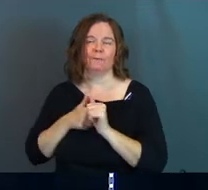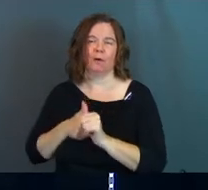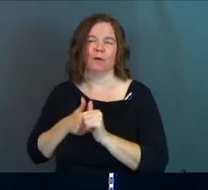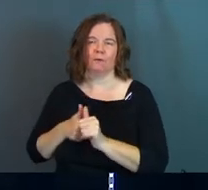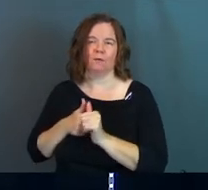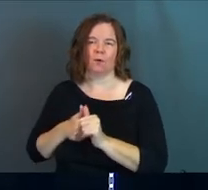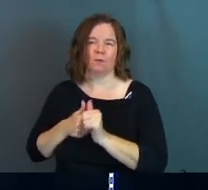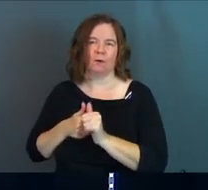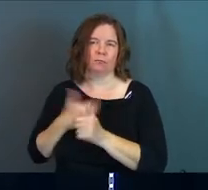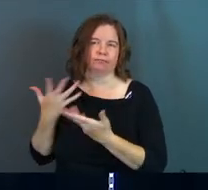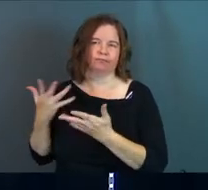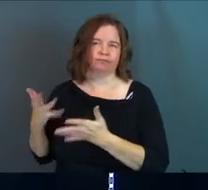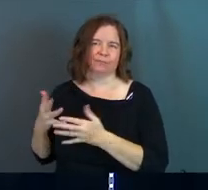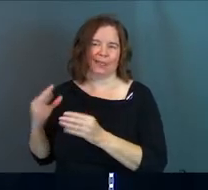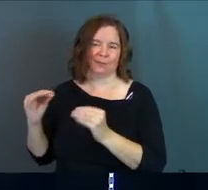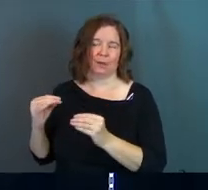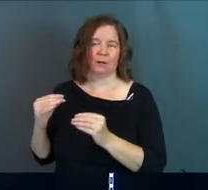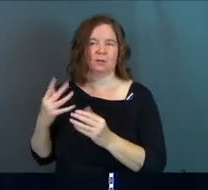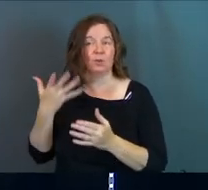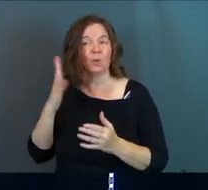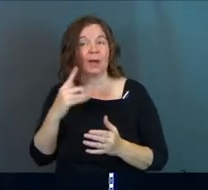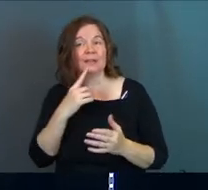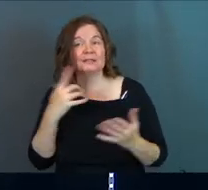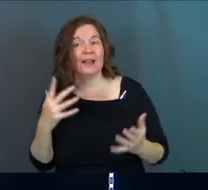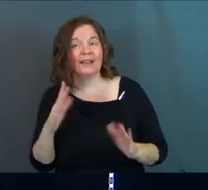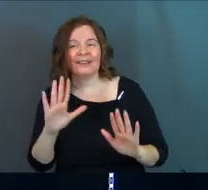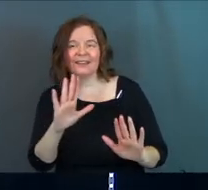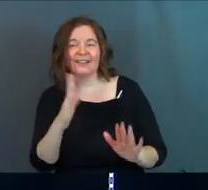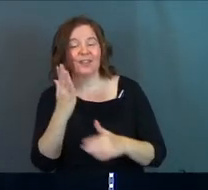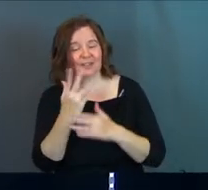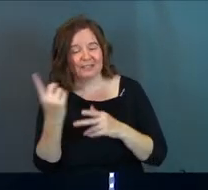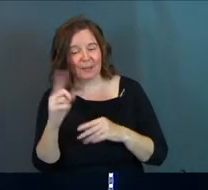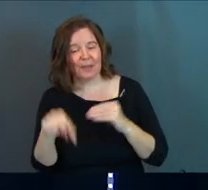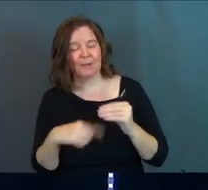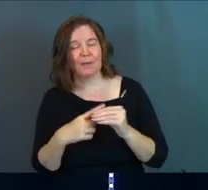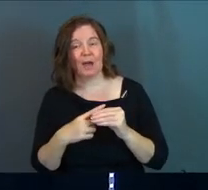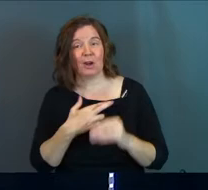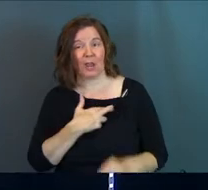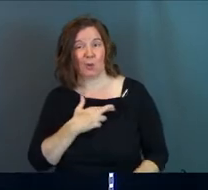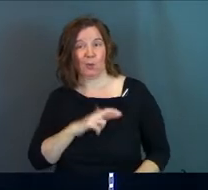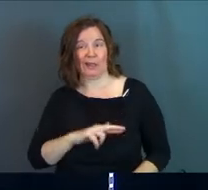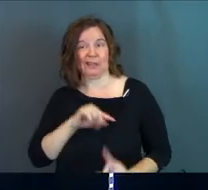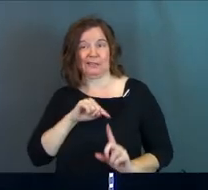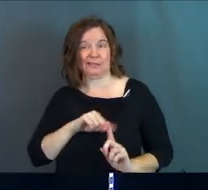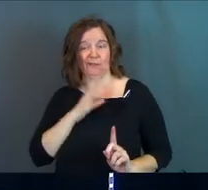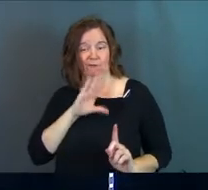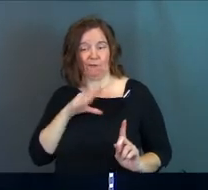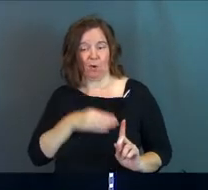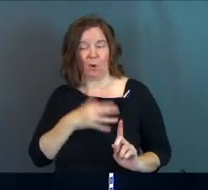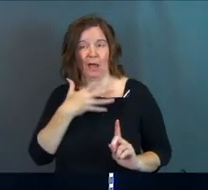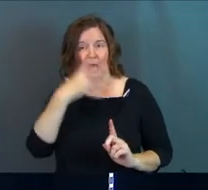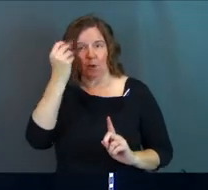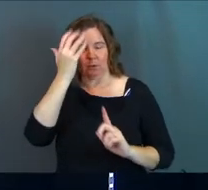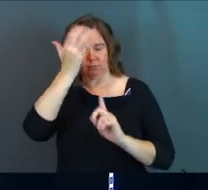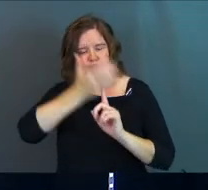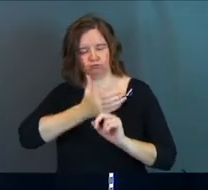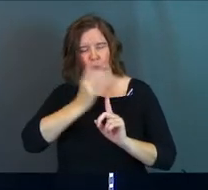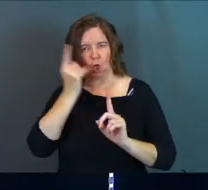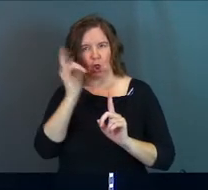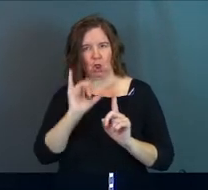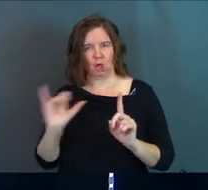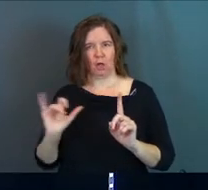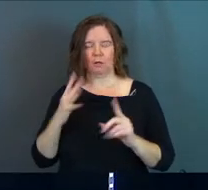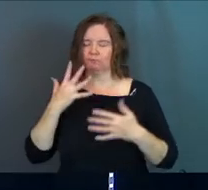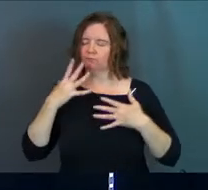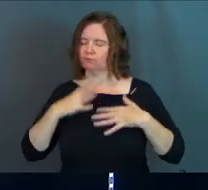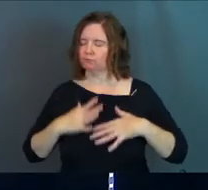that they have been taught." What's God saying there? He's saying, listen, there's something about a religion where everything's on the outside and the way that we act